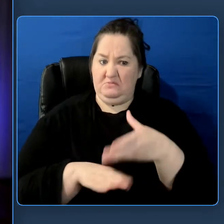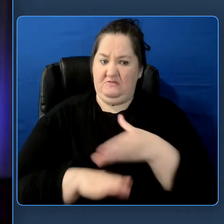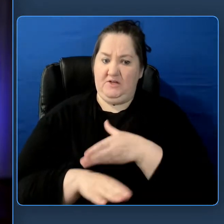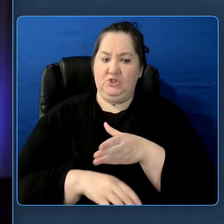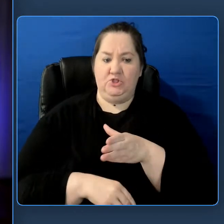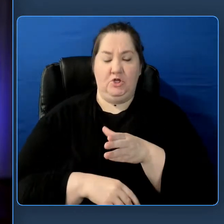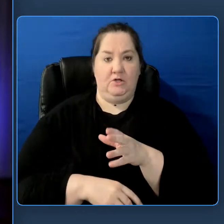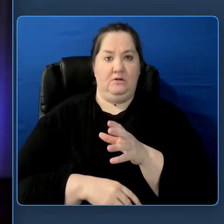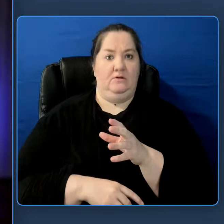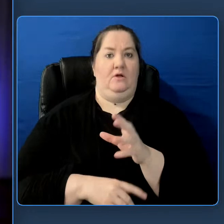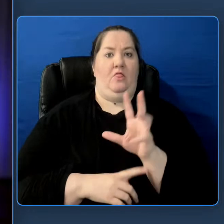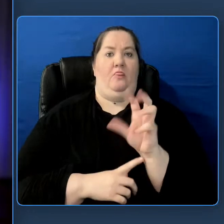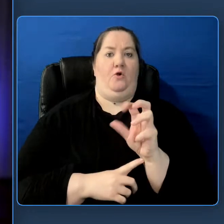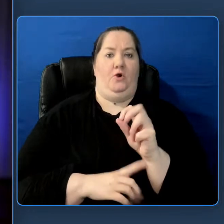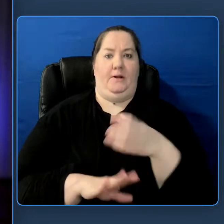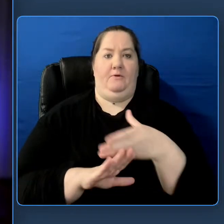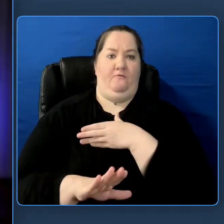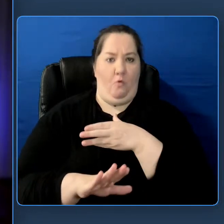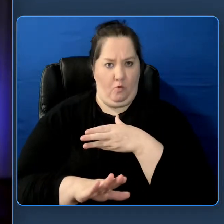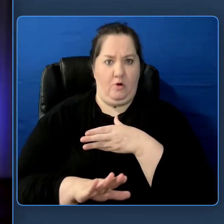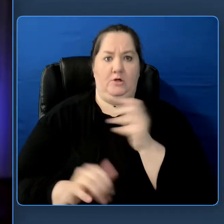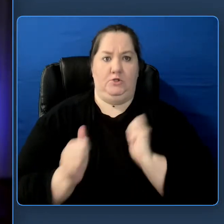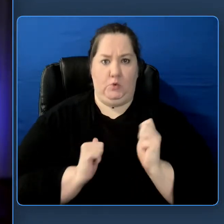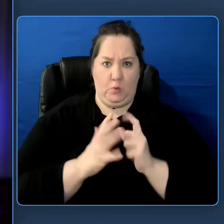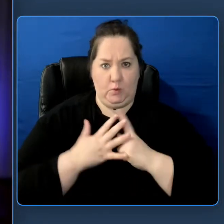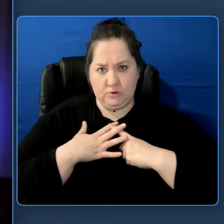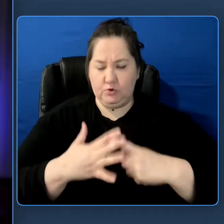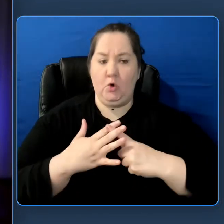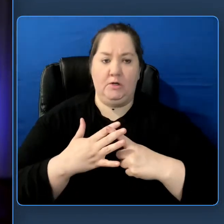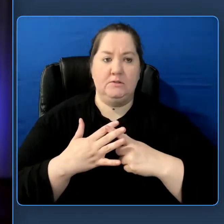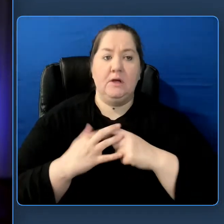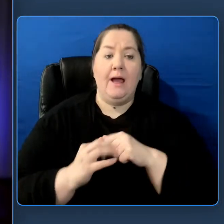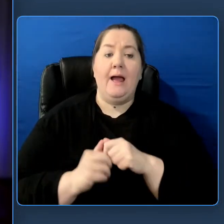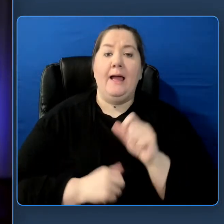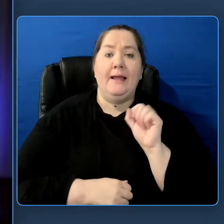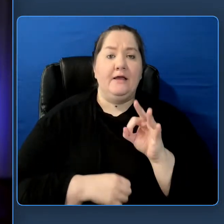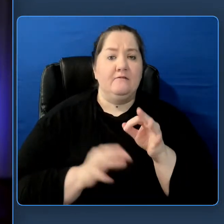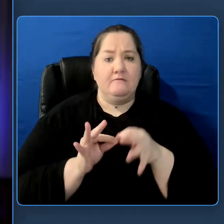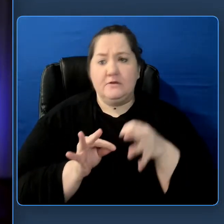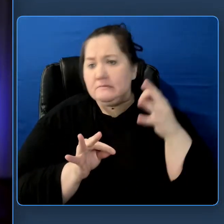at 30 on the hour, half an hour before showtime. And if